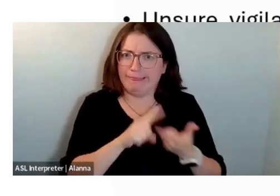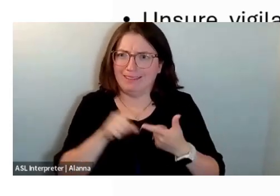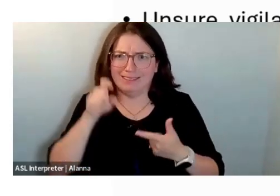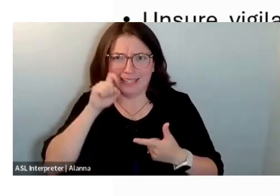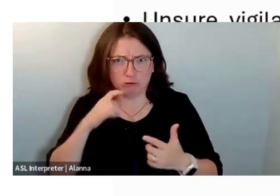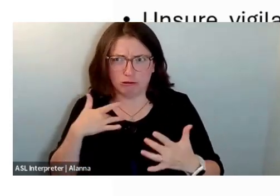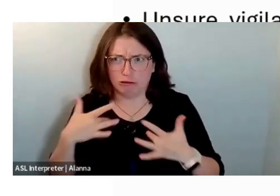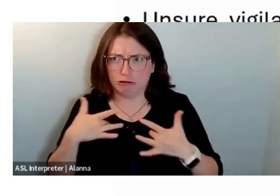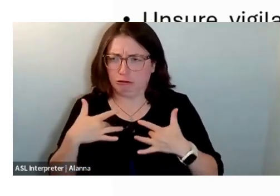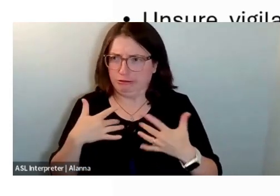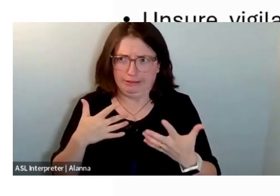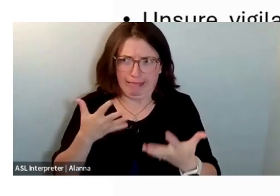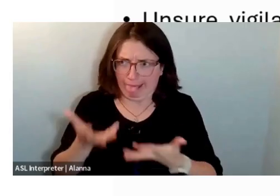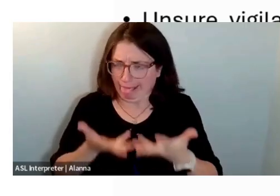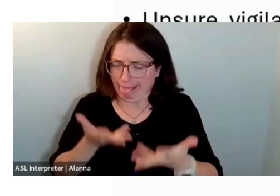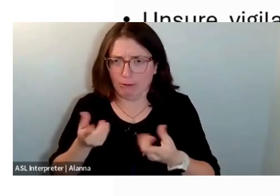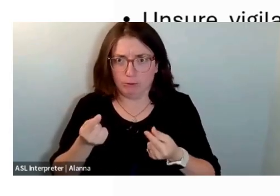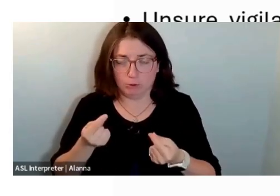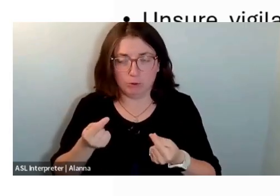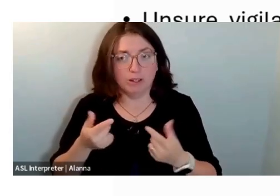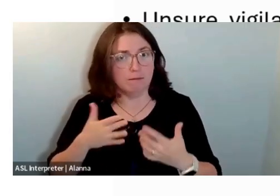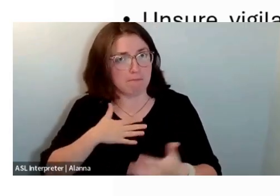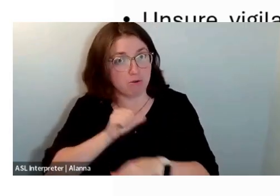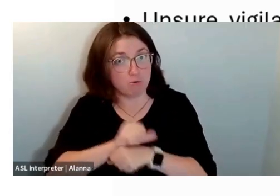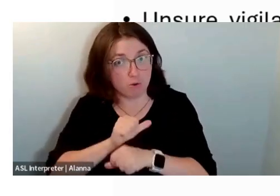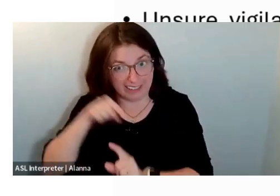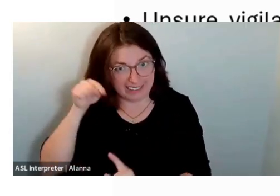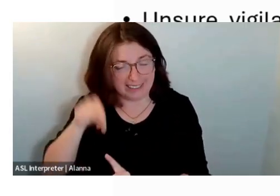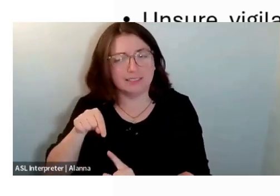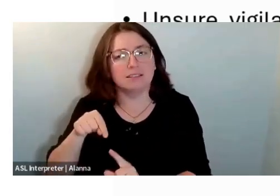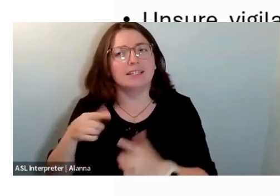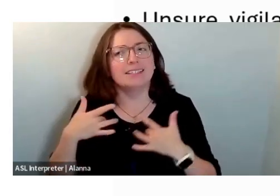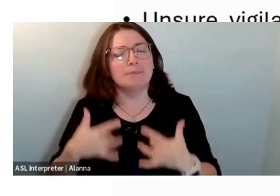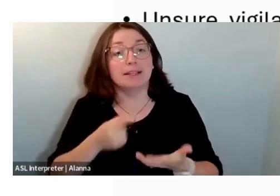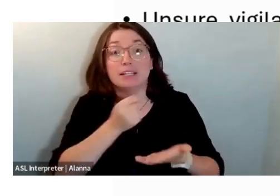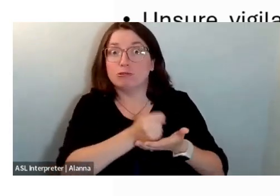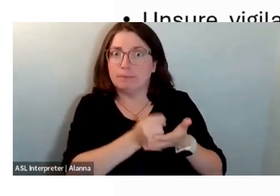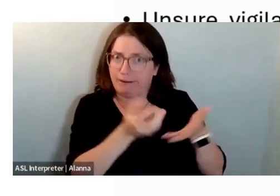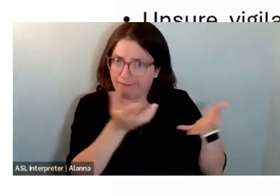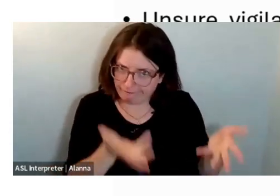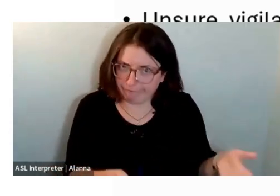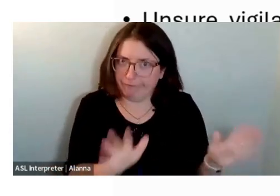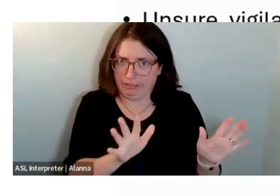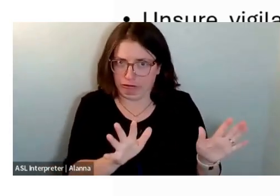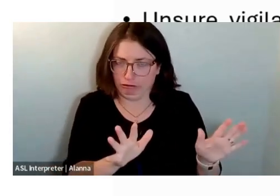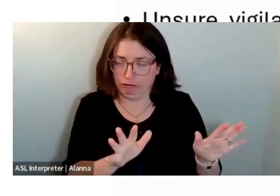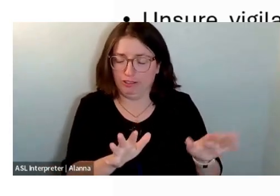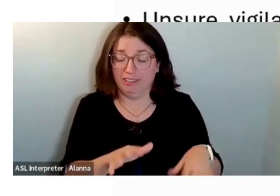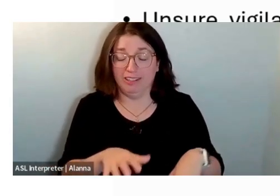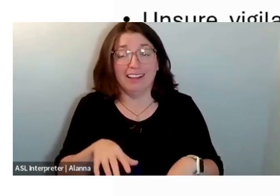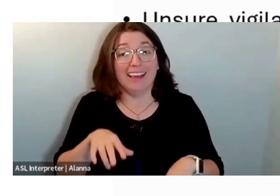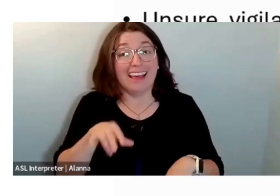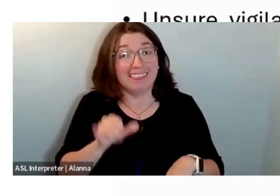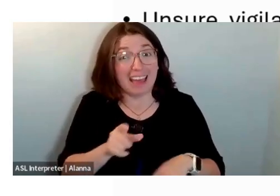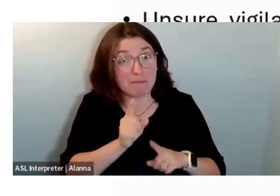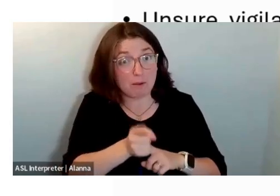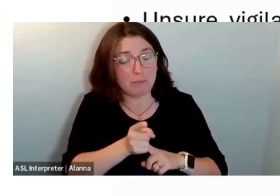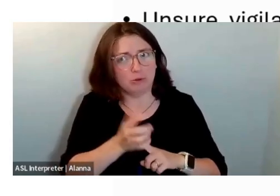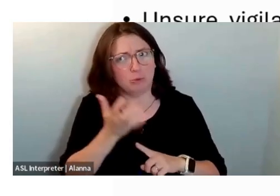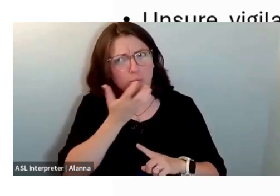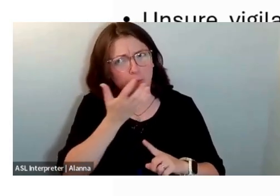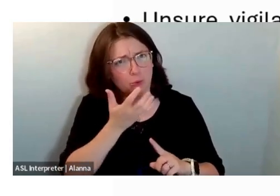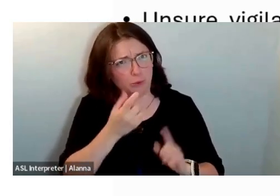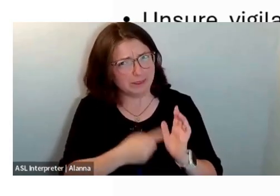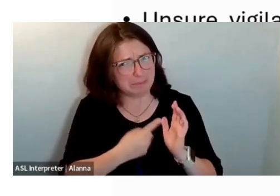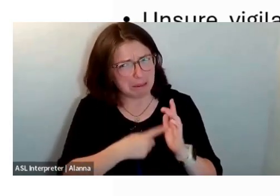most active phase of treatment is over. And that moment can be surprisingly